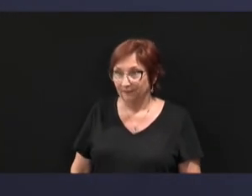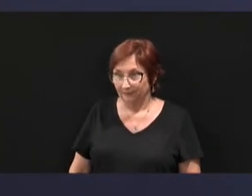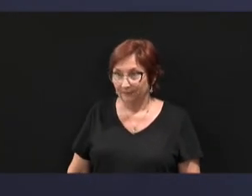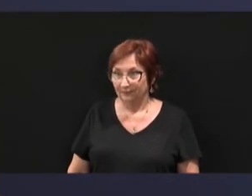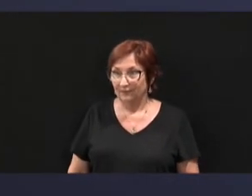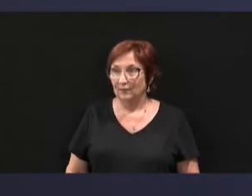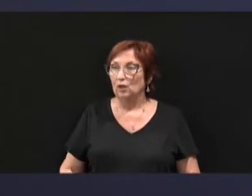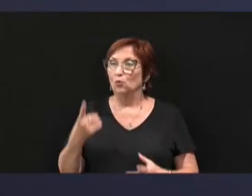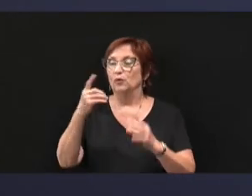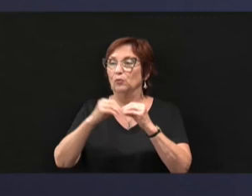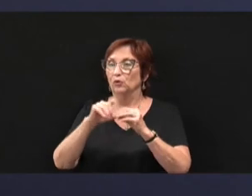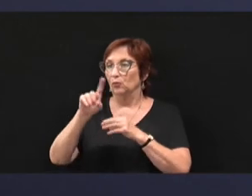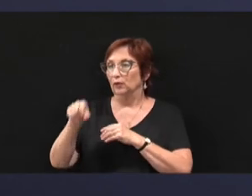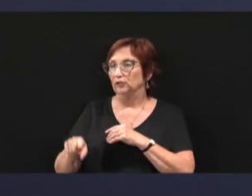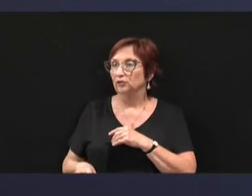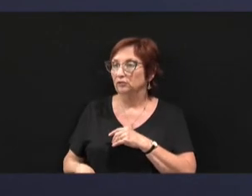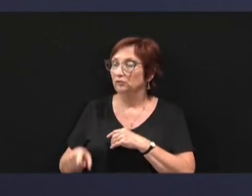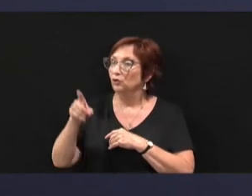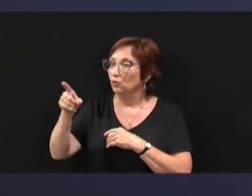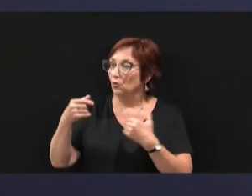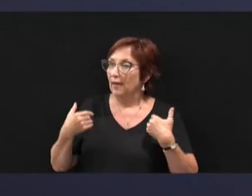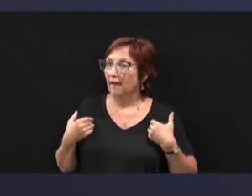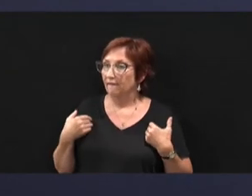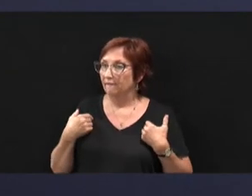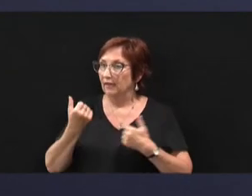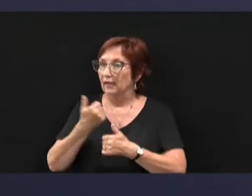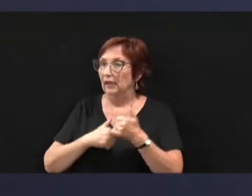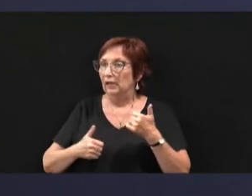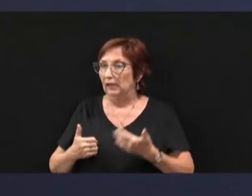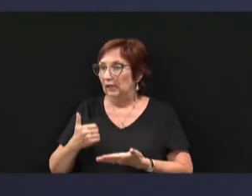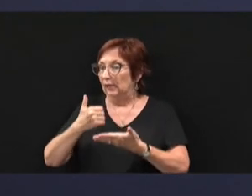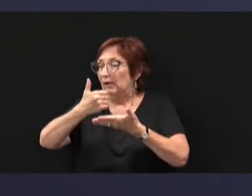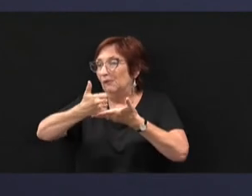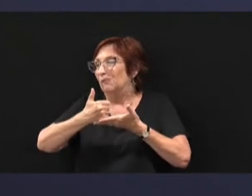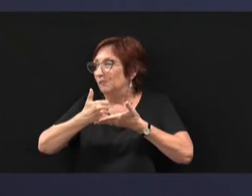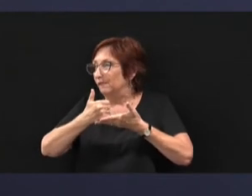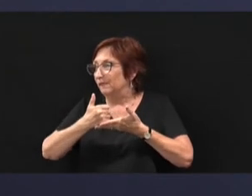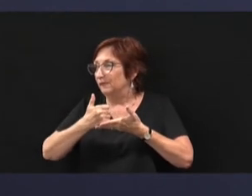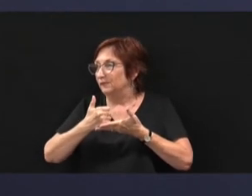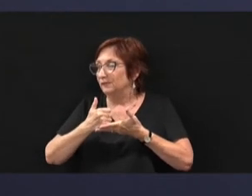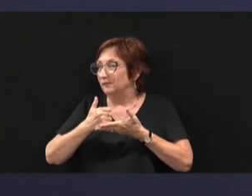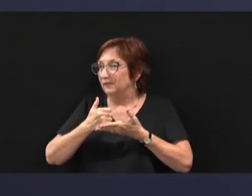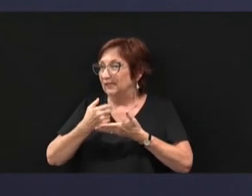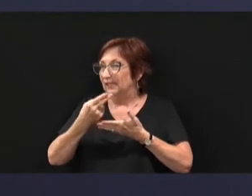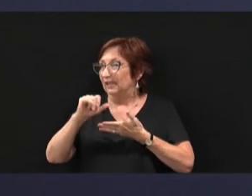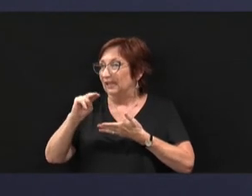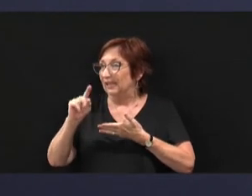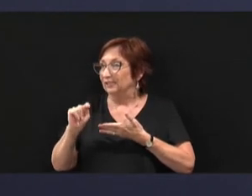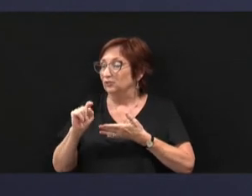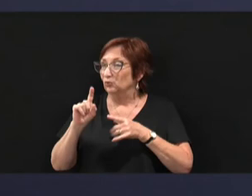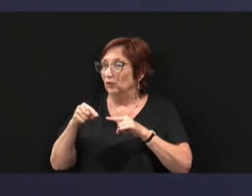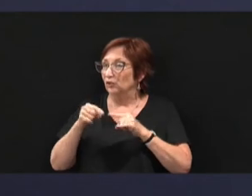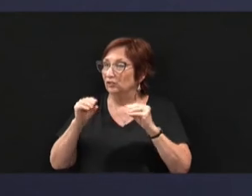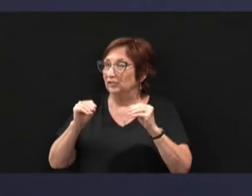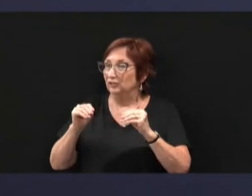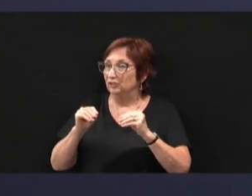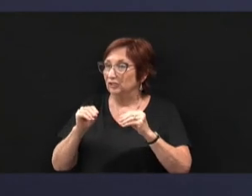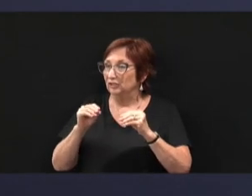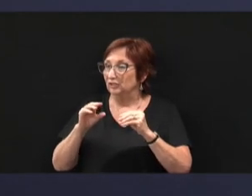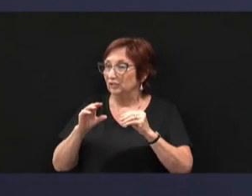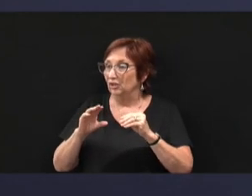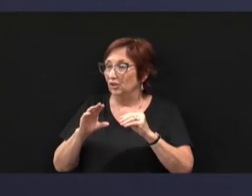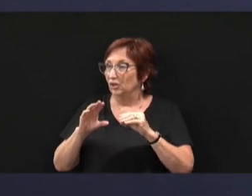One other. Sure. Do you have like any helpful hints for when you're teaching students fingerspelling with the silent E at